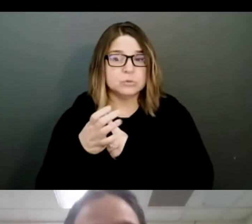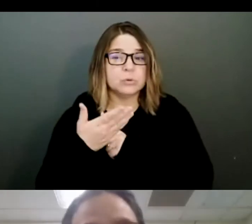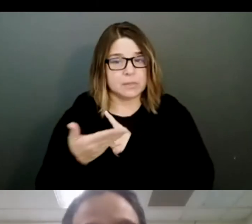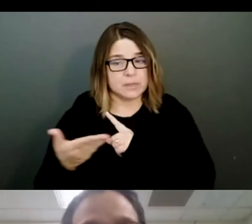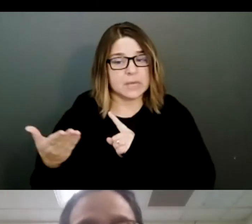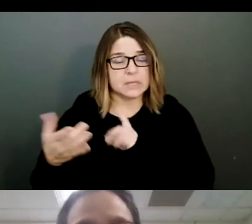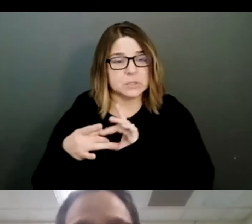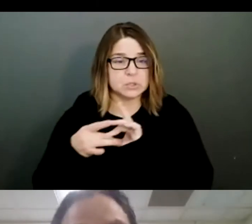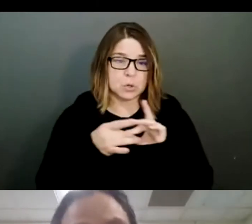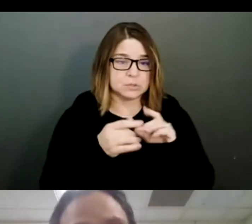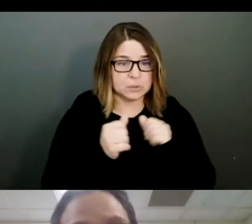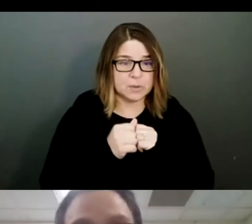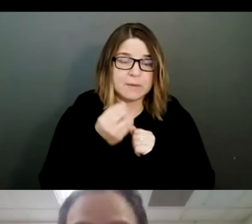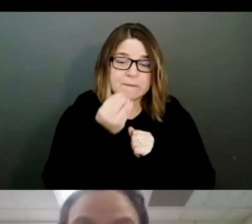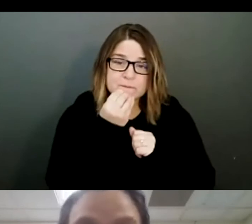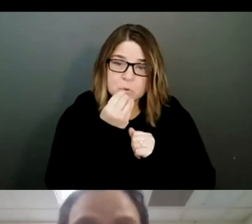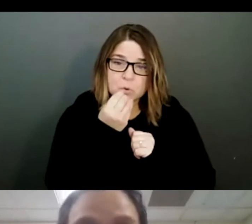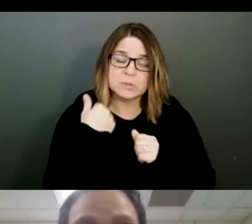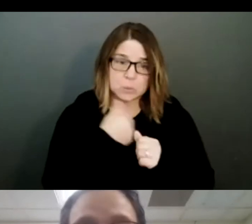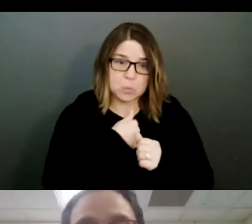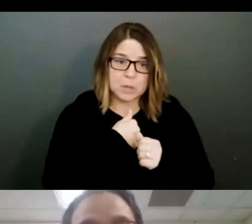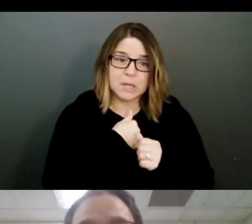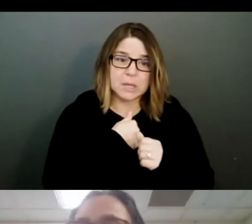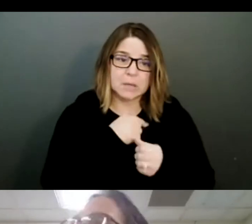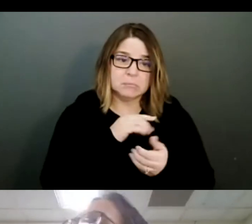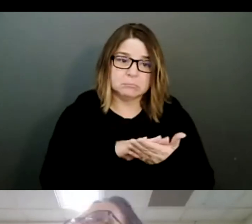are associated with foods that we eat.